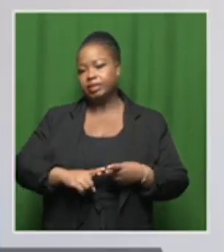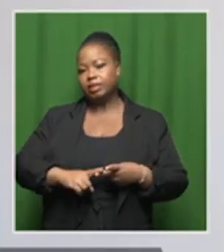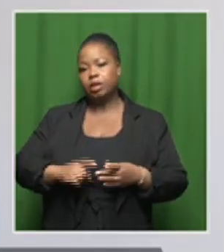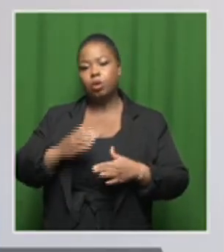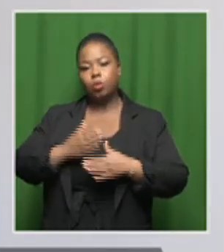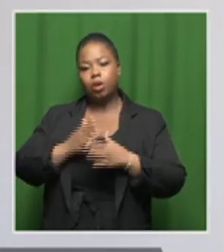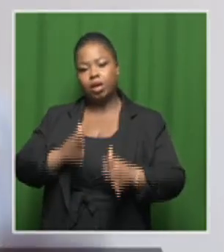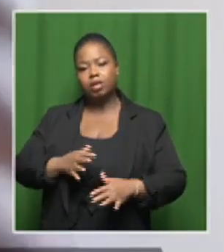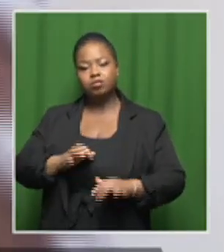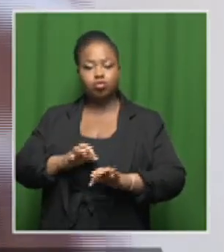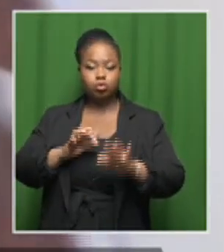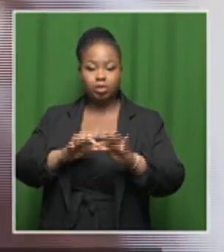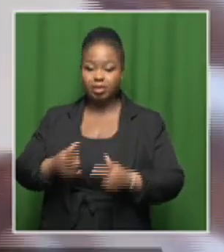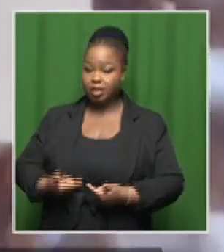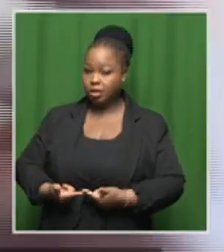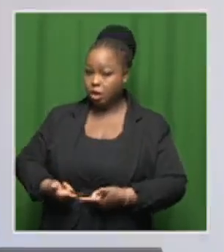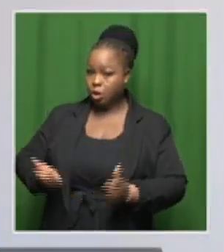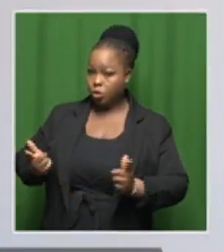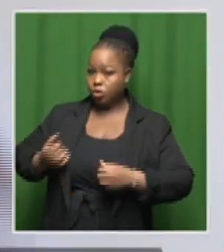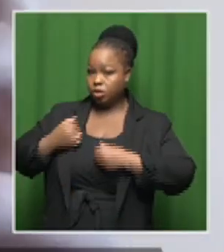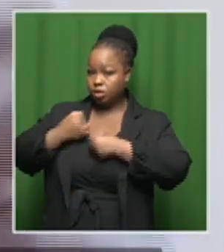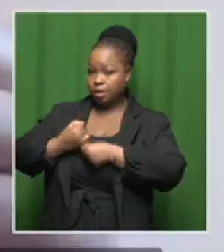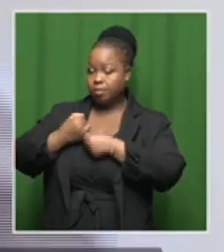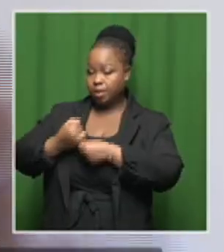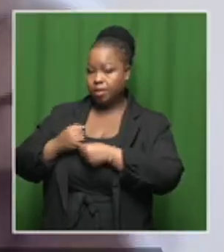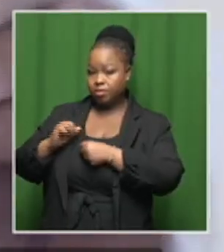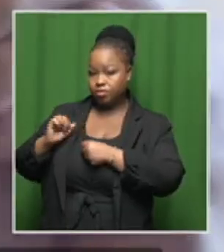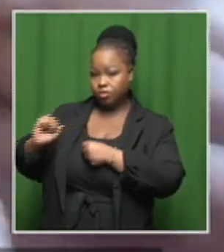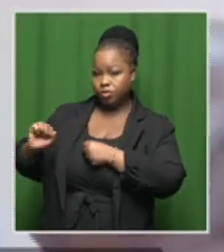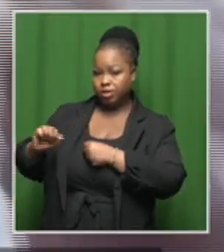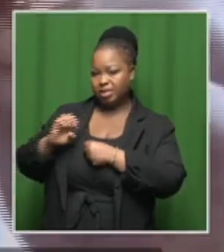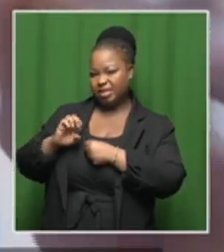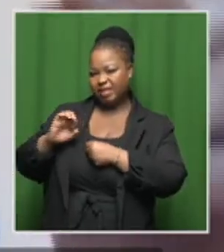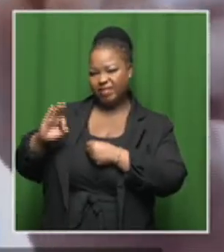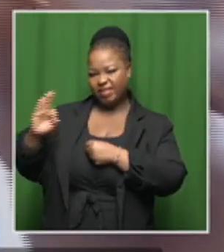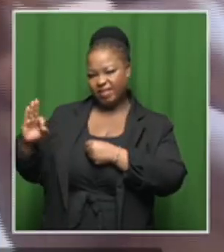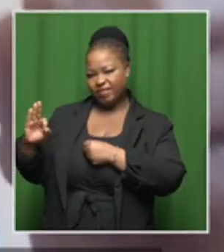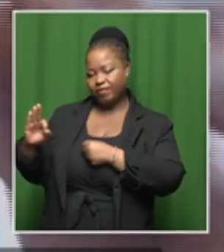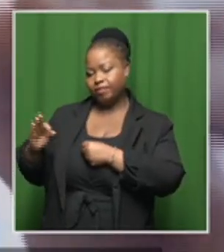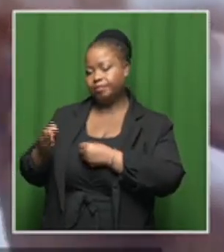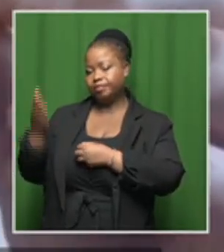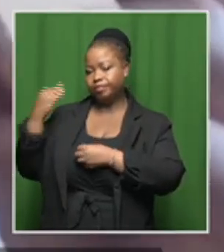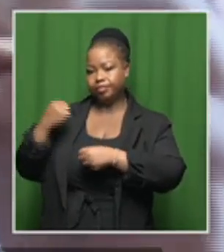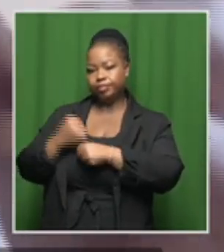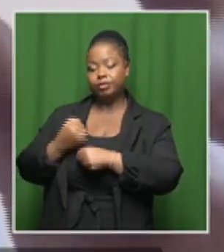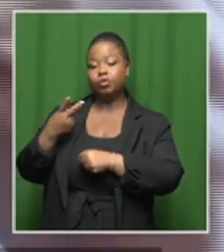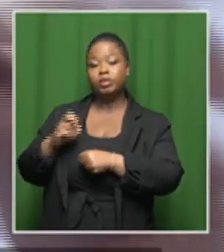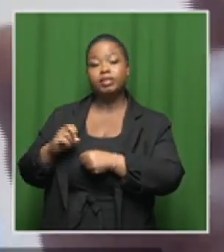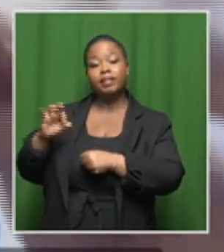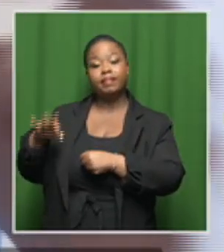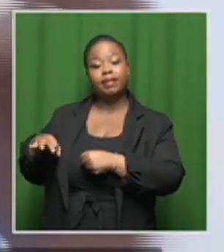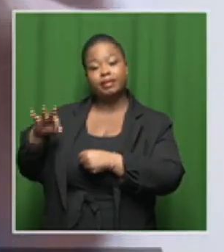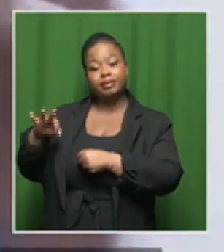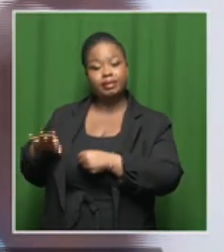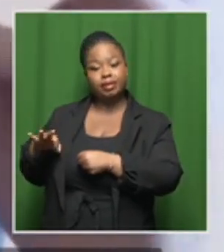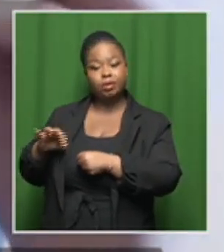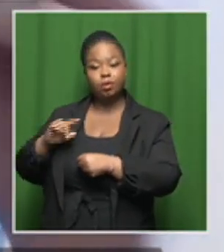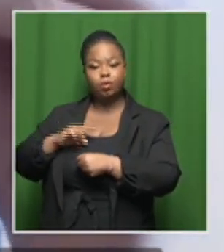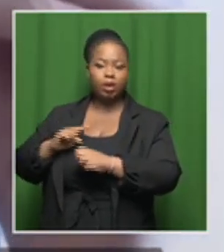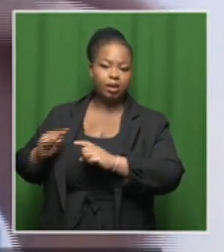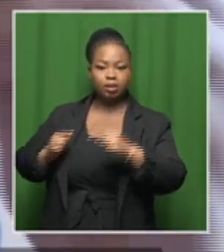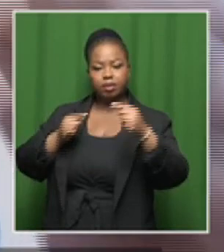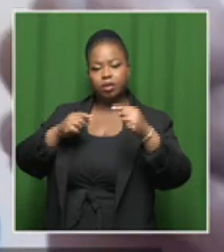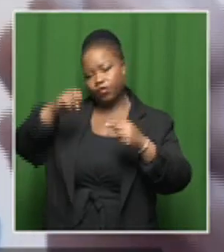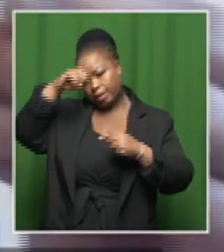they launched their campaign. The EFF launched its own campaign in 2013 on the backs of a